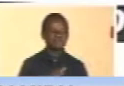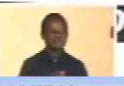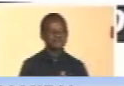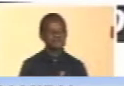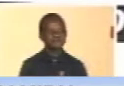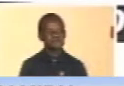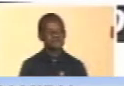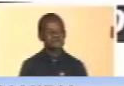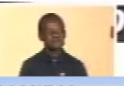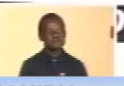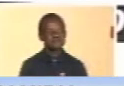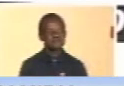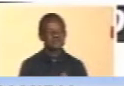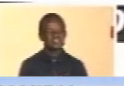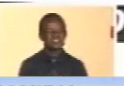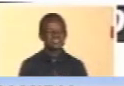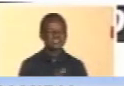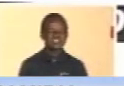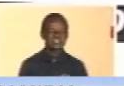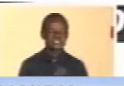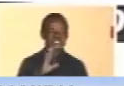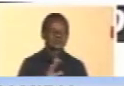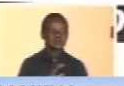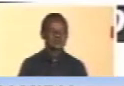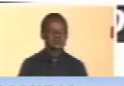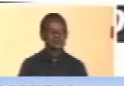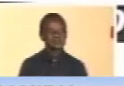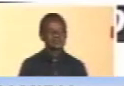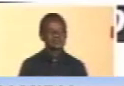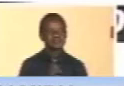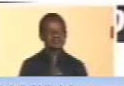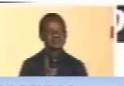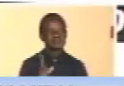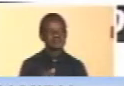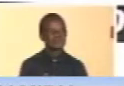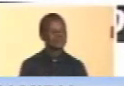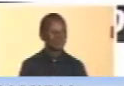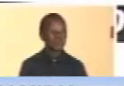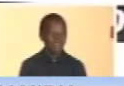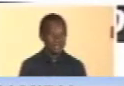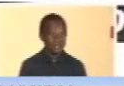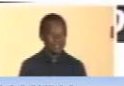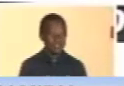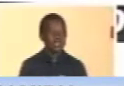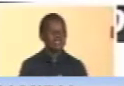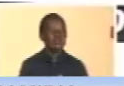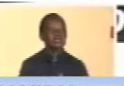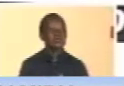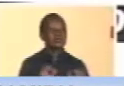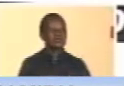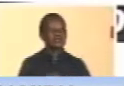The critically sick condition, critically sick cases are distributed as follows: Erongo